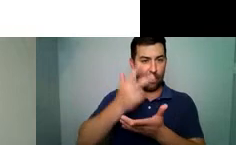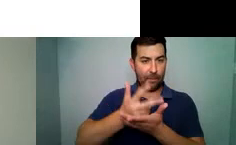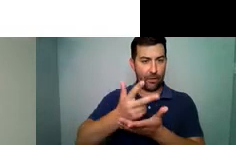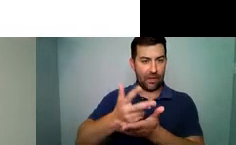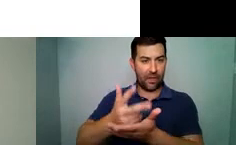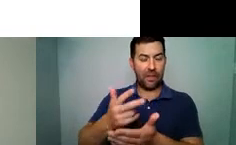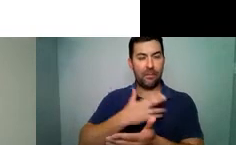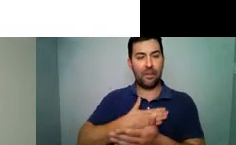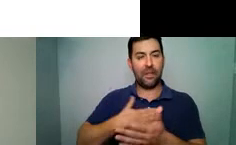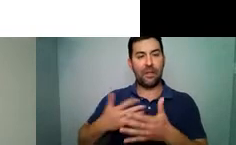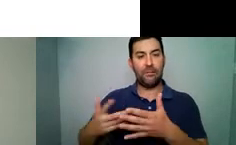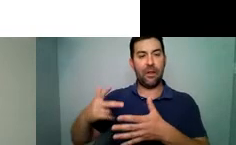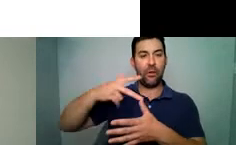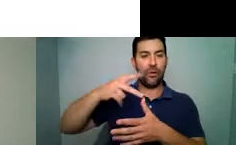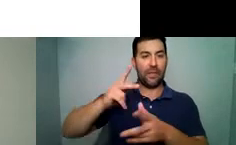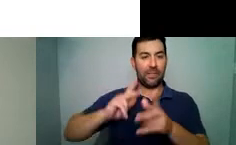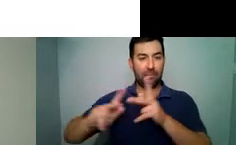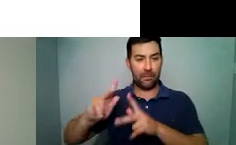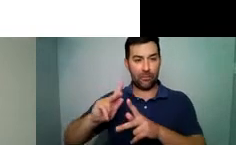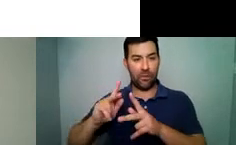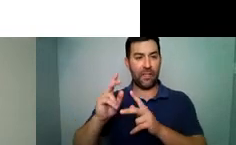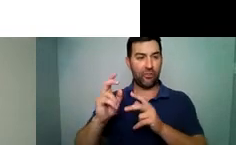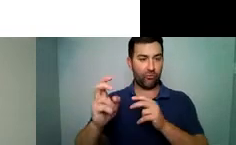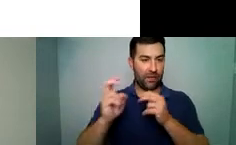transit and pedestrians.